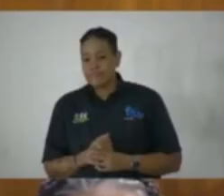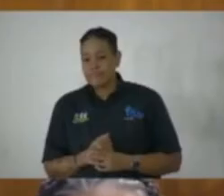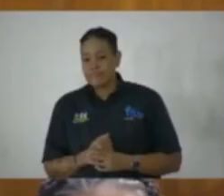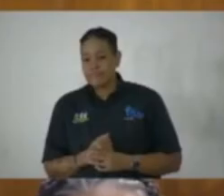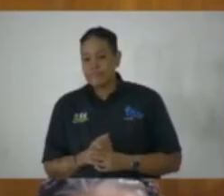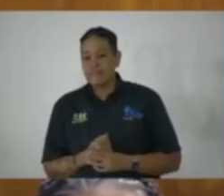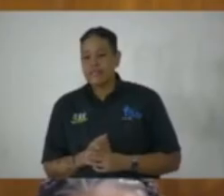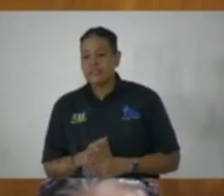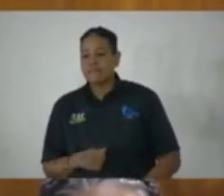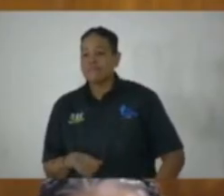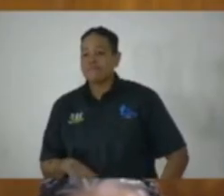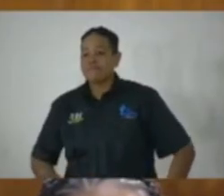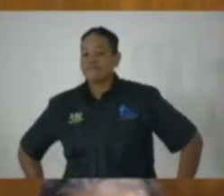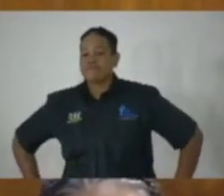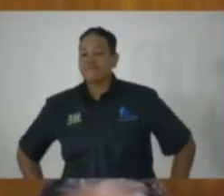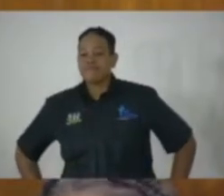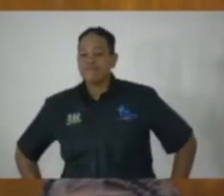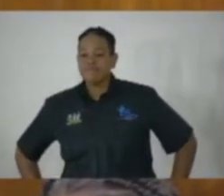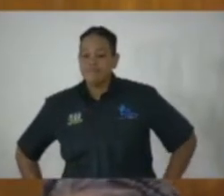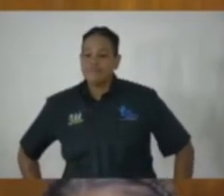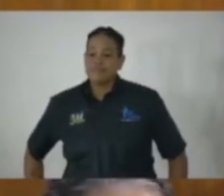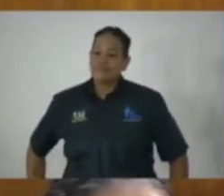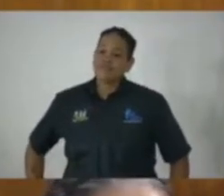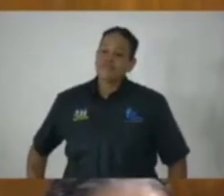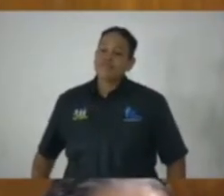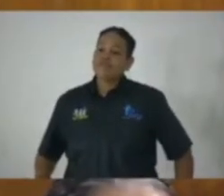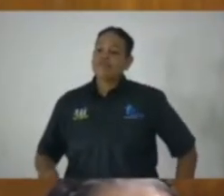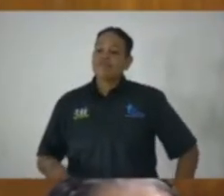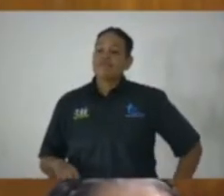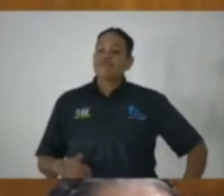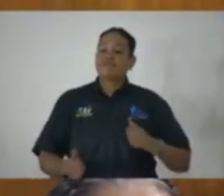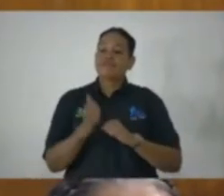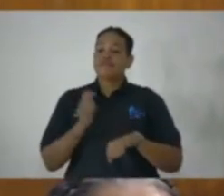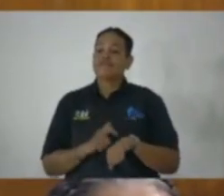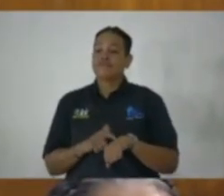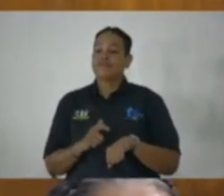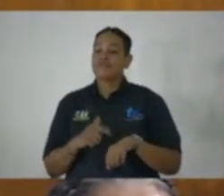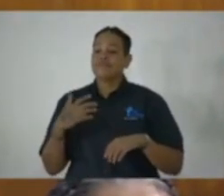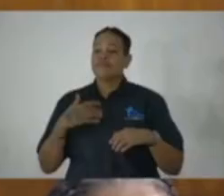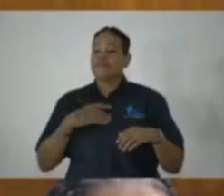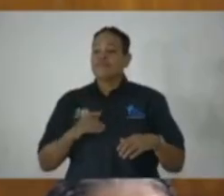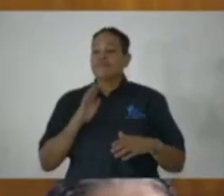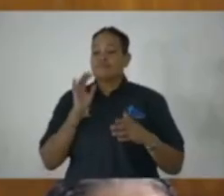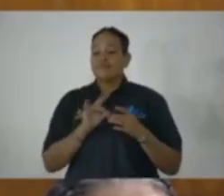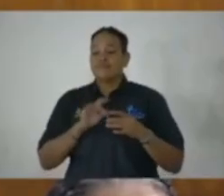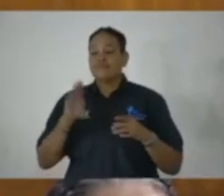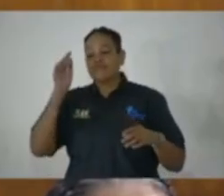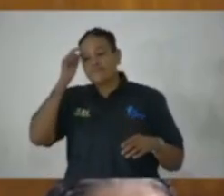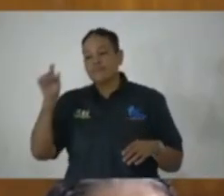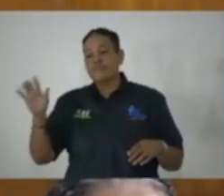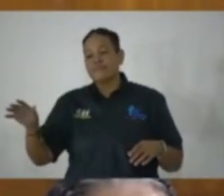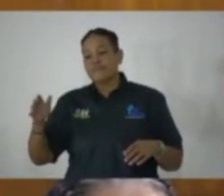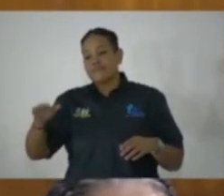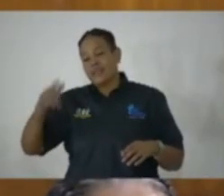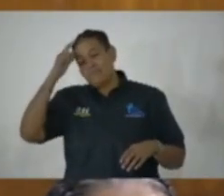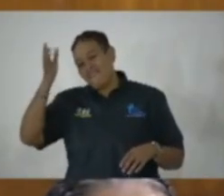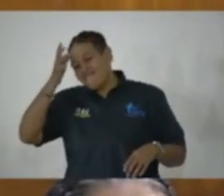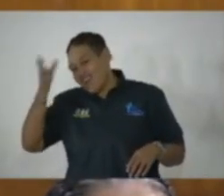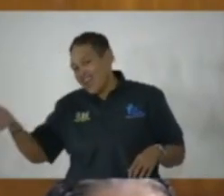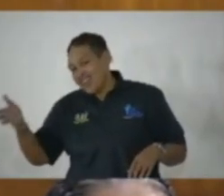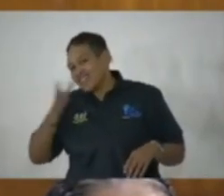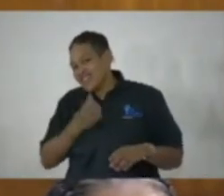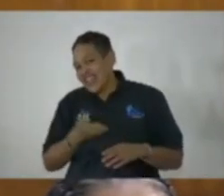crazy. You know, Wow. no, and most time I don't like speak to Bruce Gold in the parliament because my good friend is across the room.